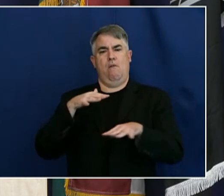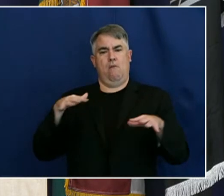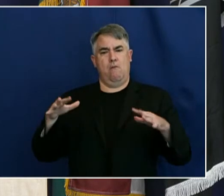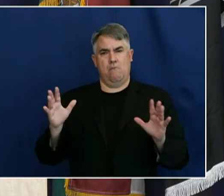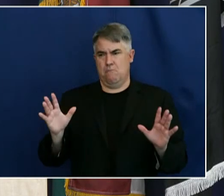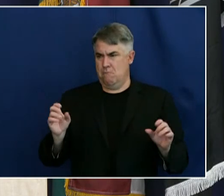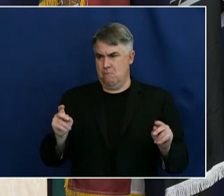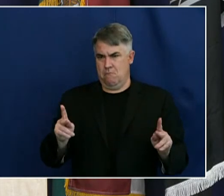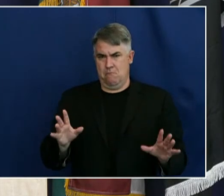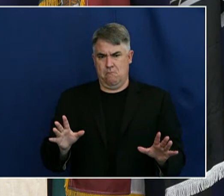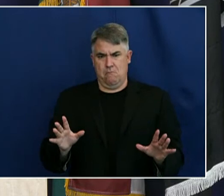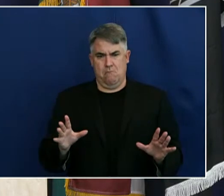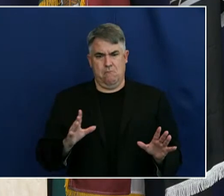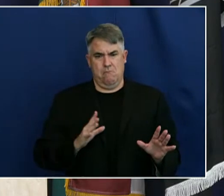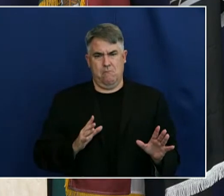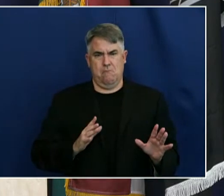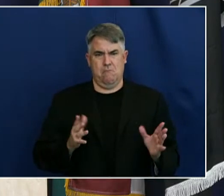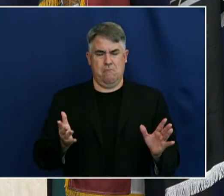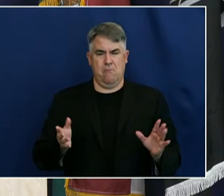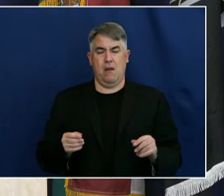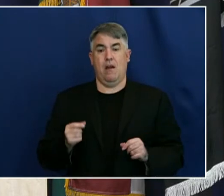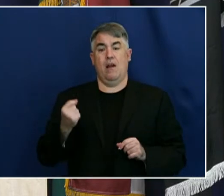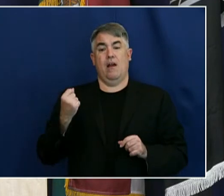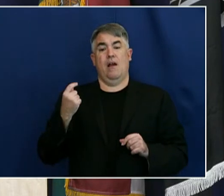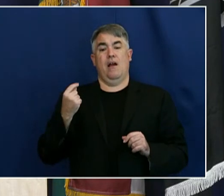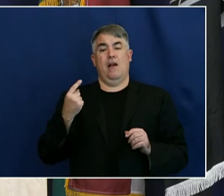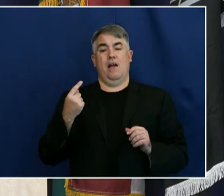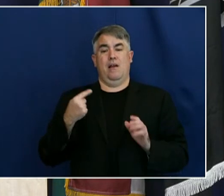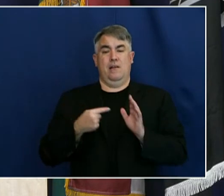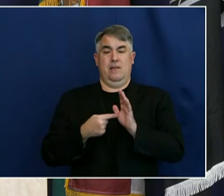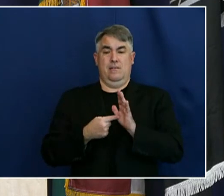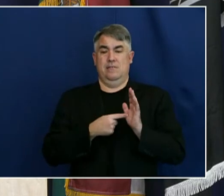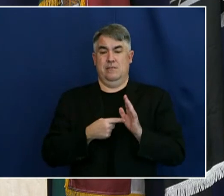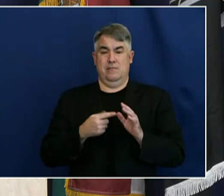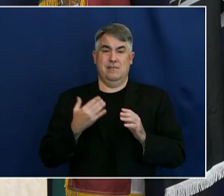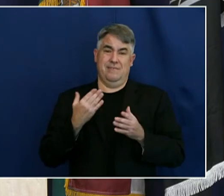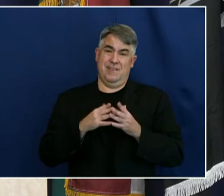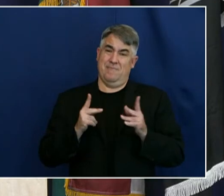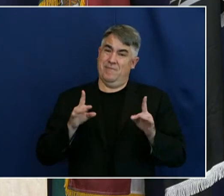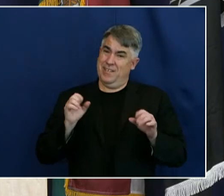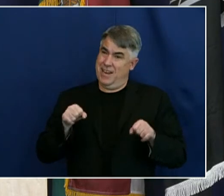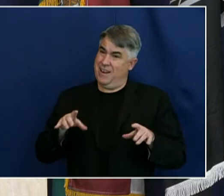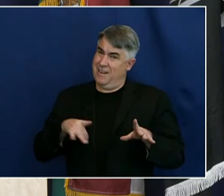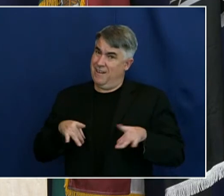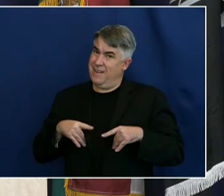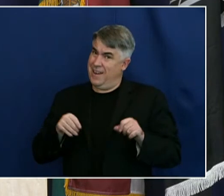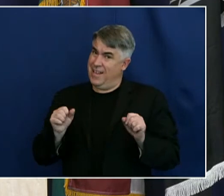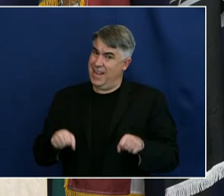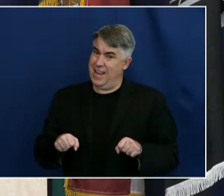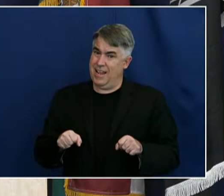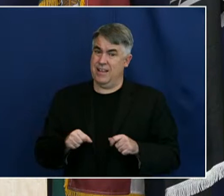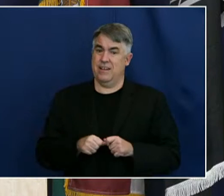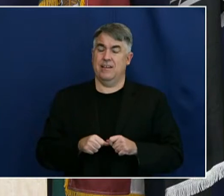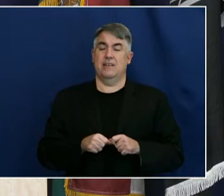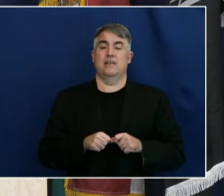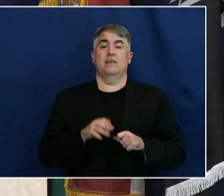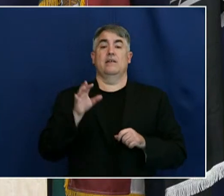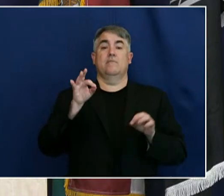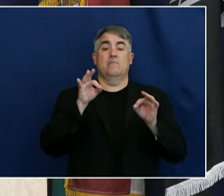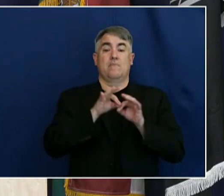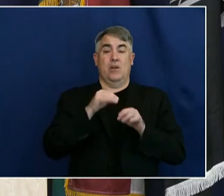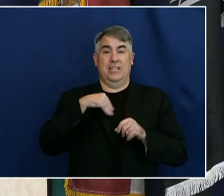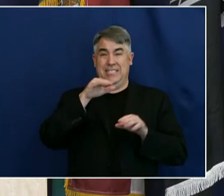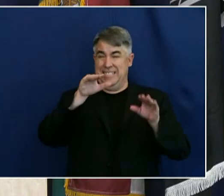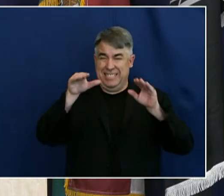would certainly show that people are out and about more. You know, what we really encourage folks to do is, again, you know, be mindful of those really